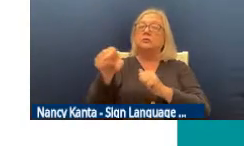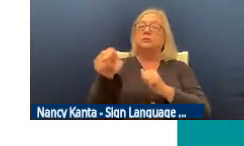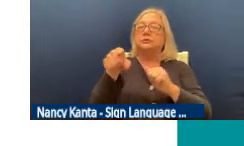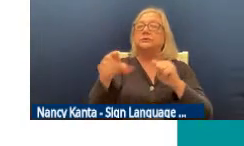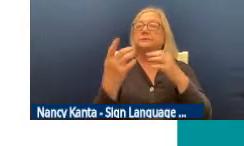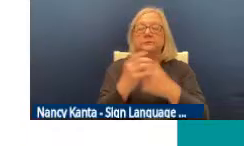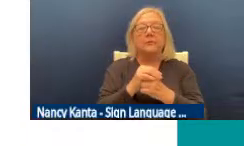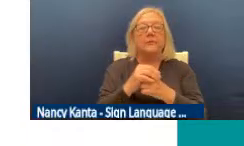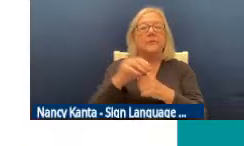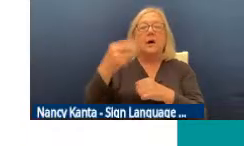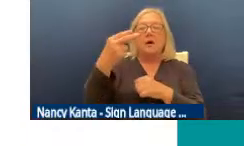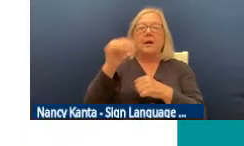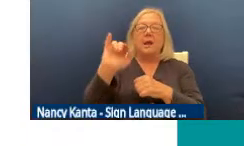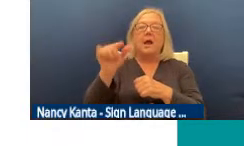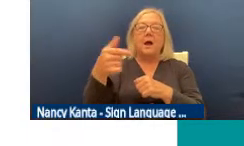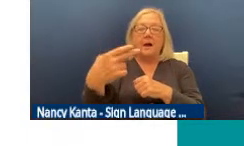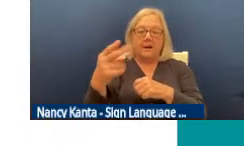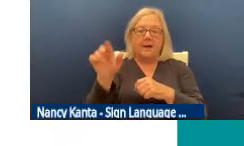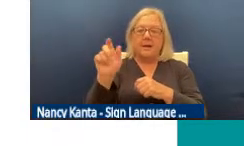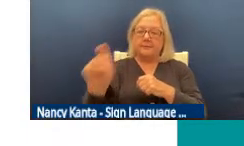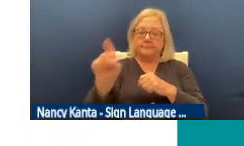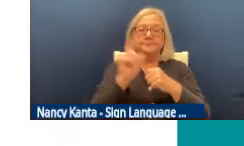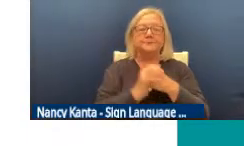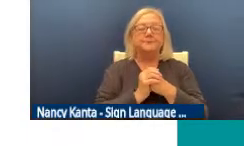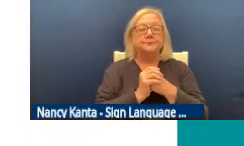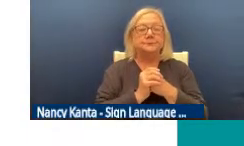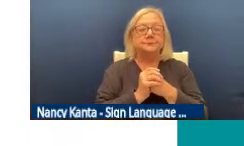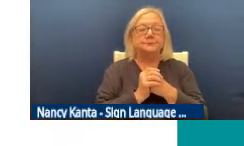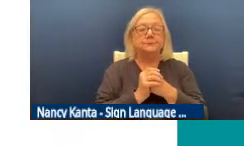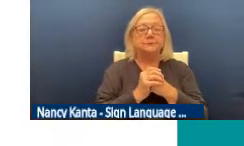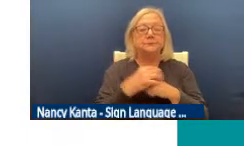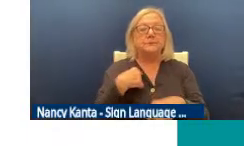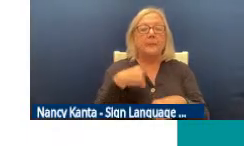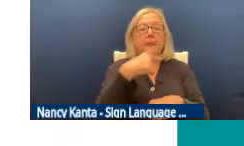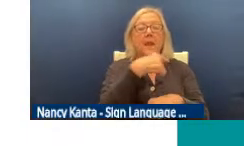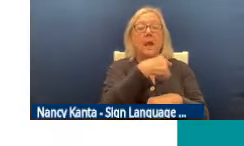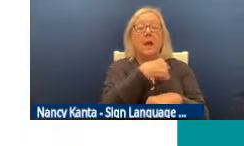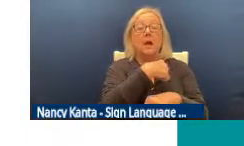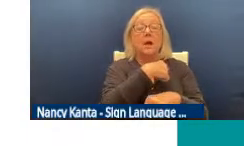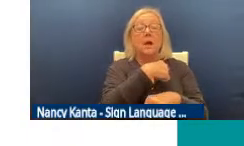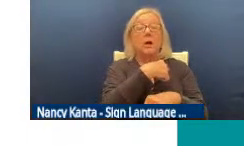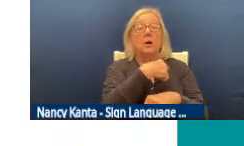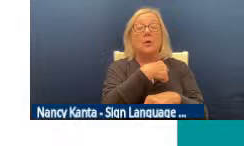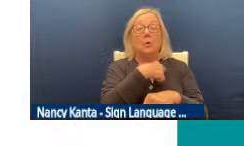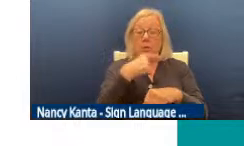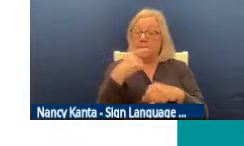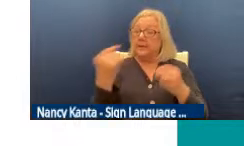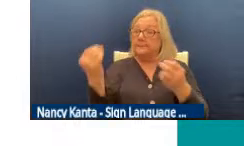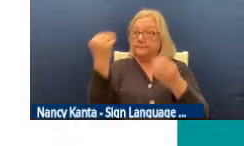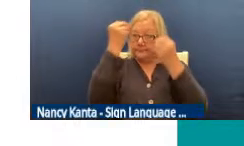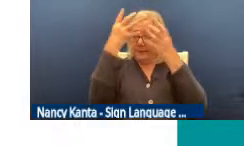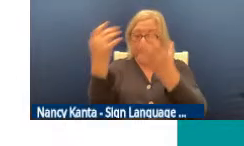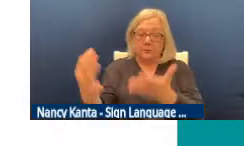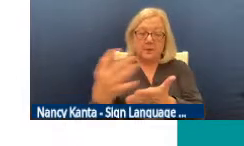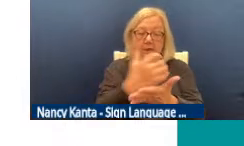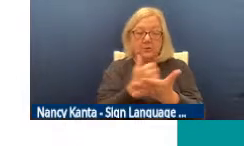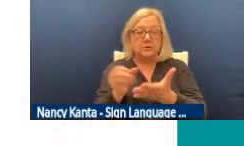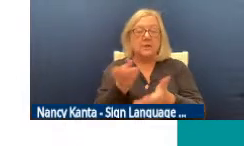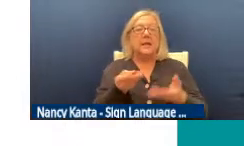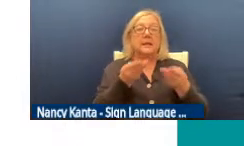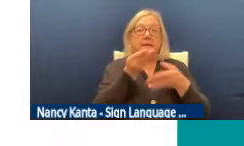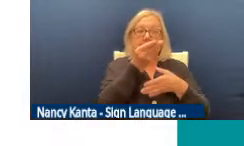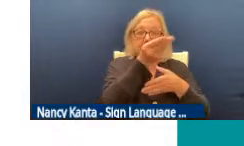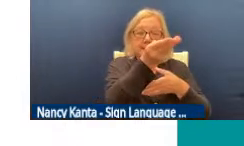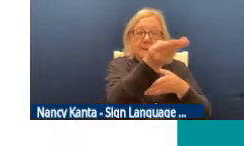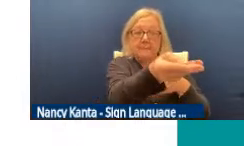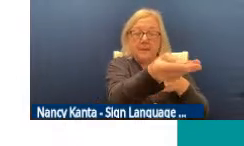the planning for congressional funding. And when we submit those materials, they go into an annual report that